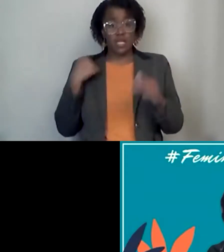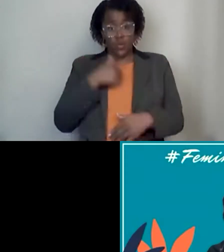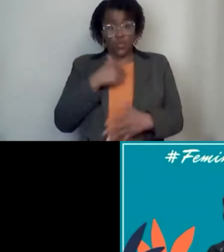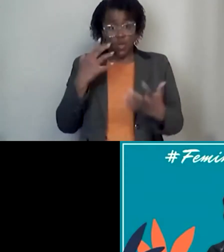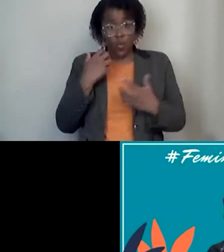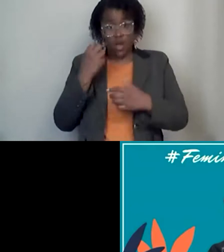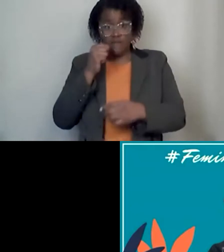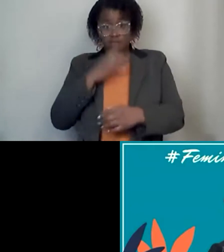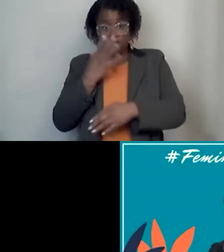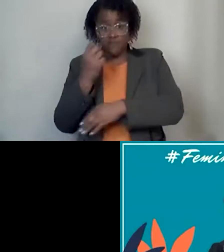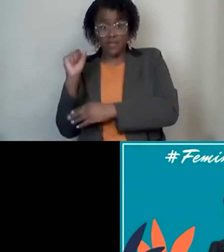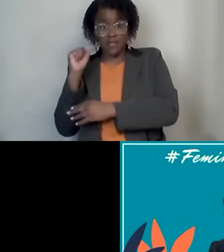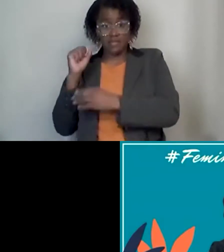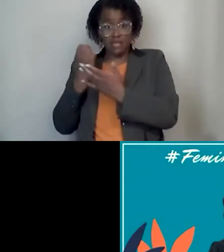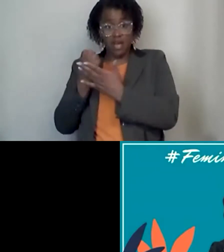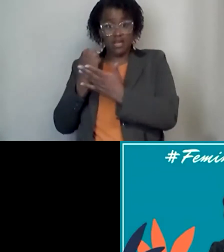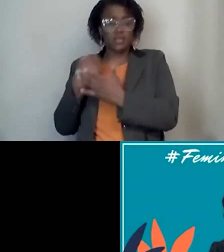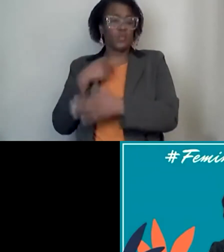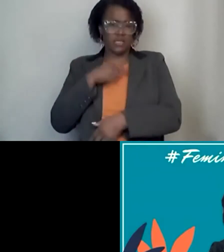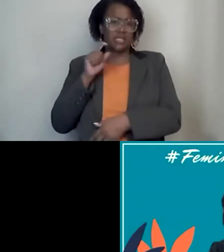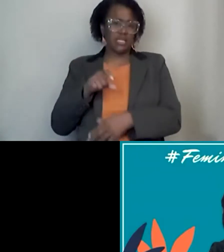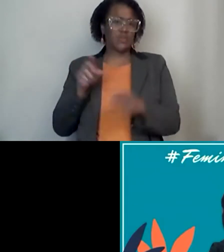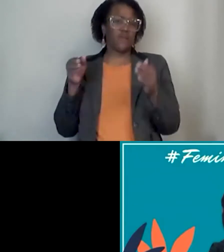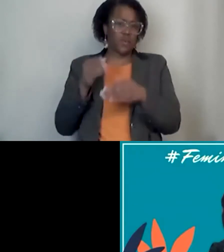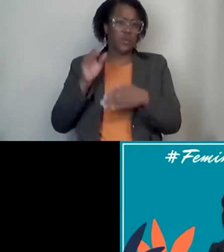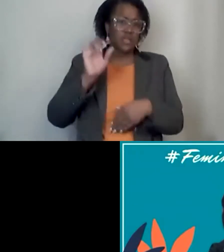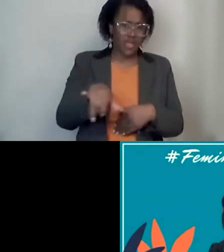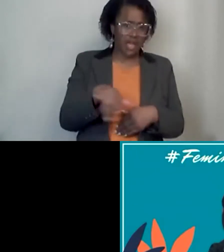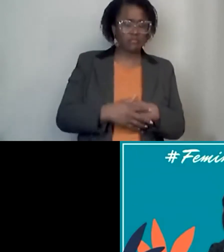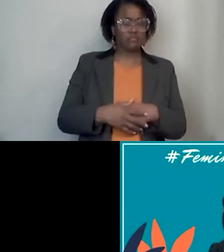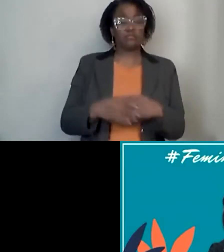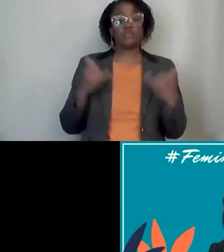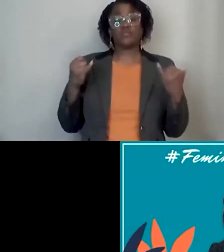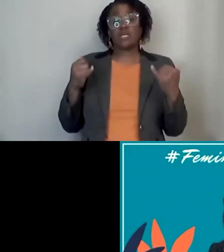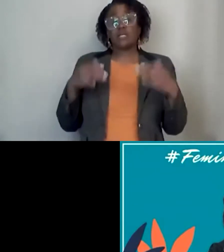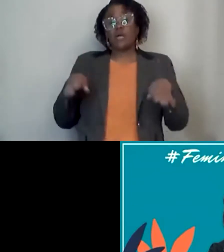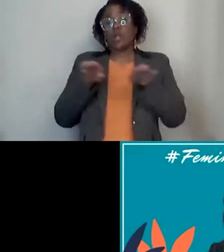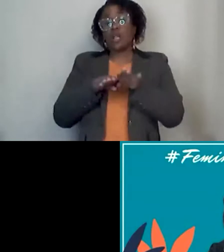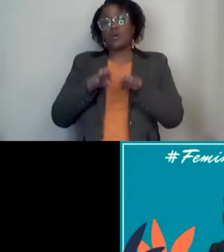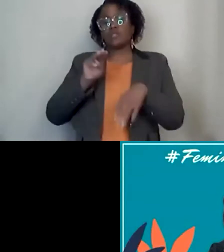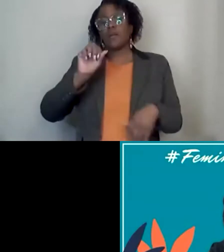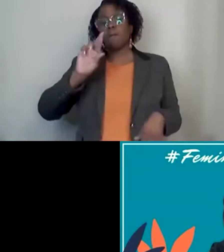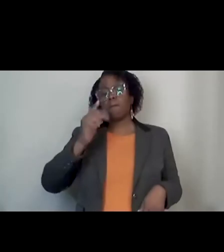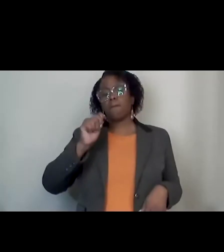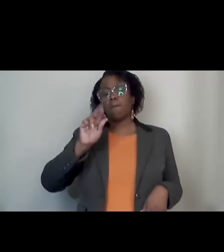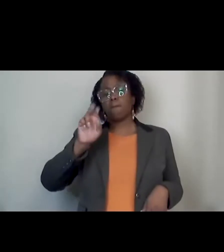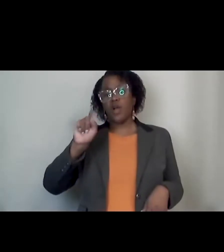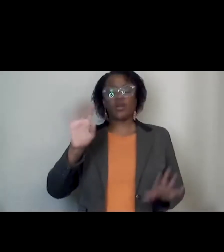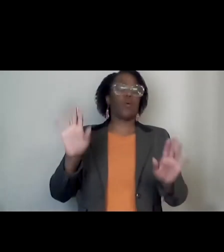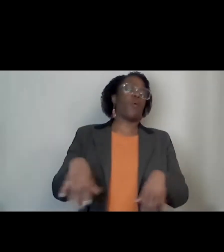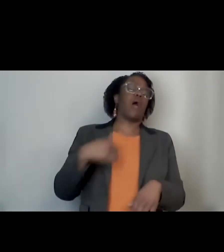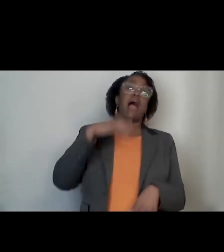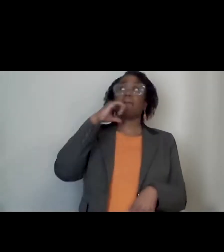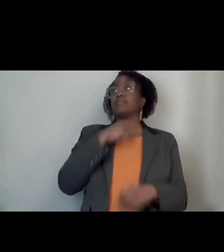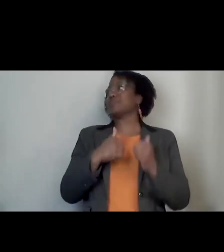put that front and center. I want to move to the closing and invite Margaret. I missed the most